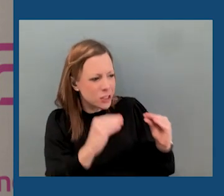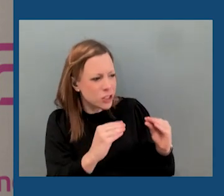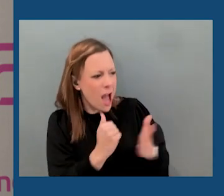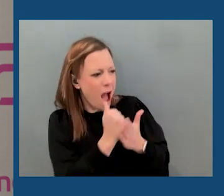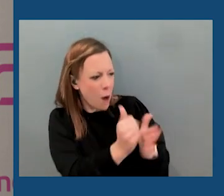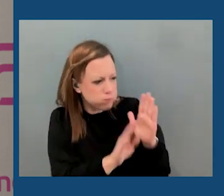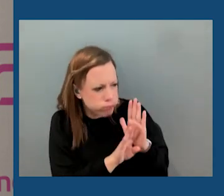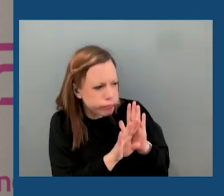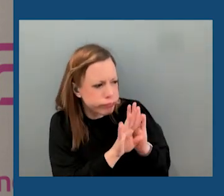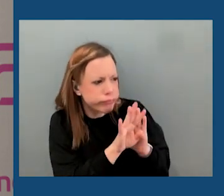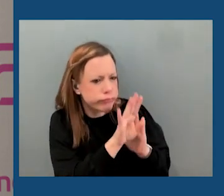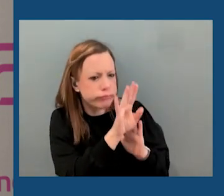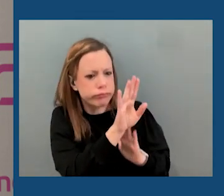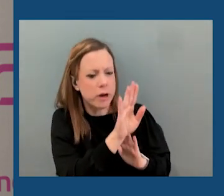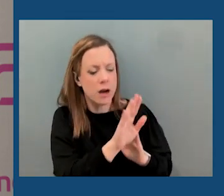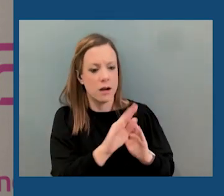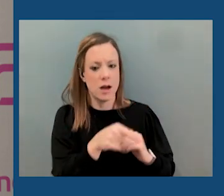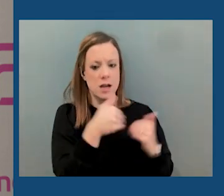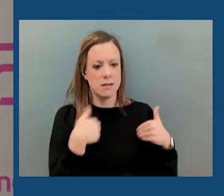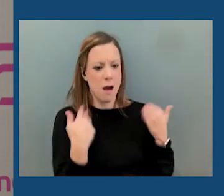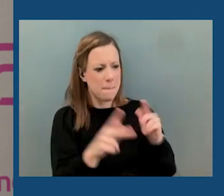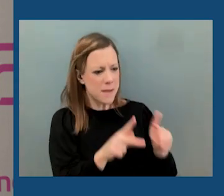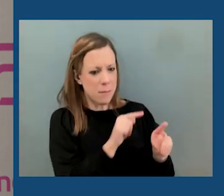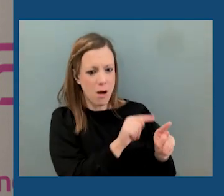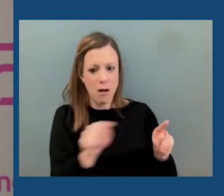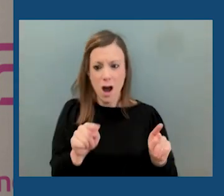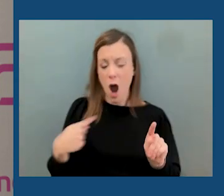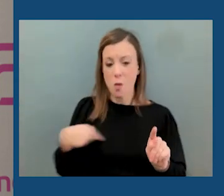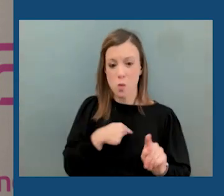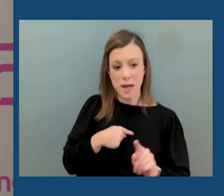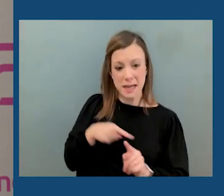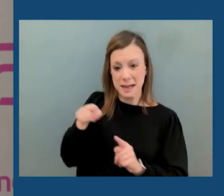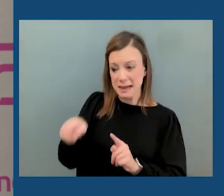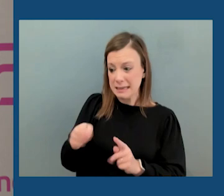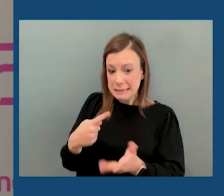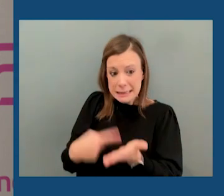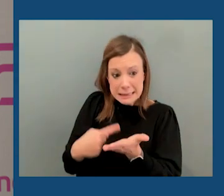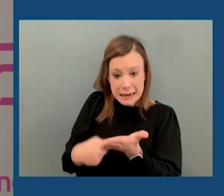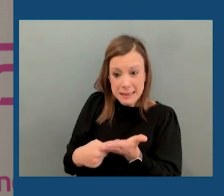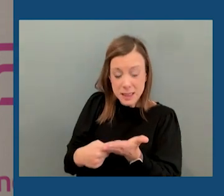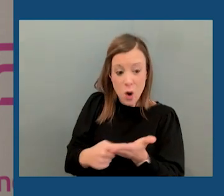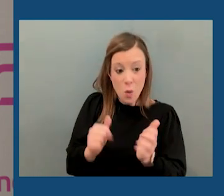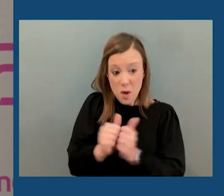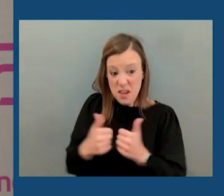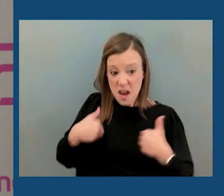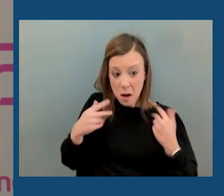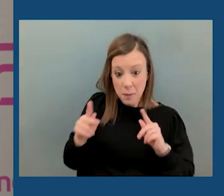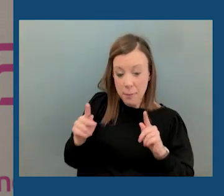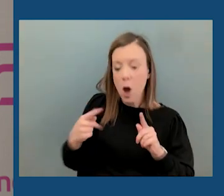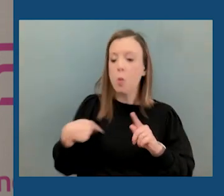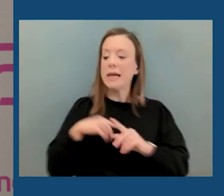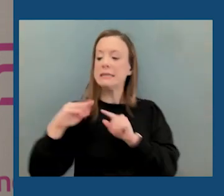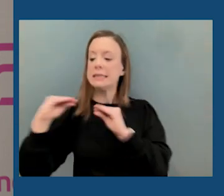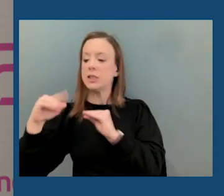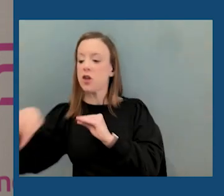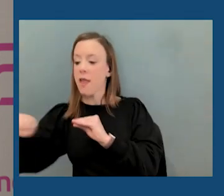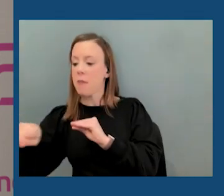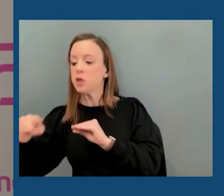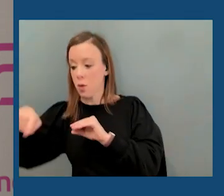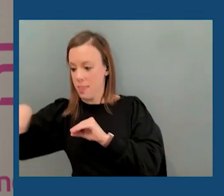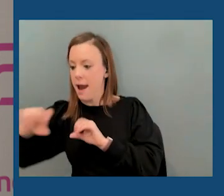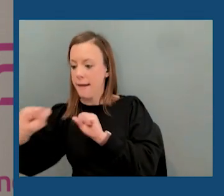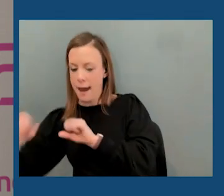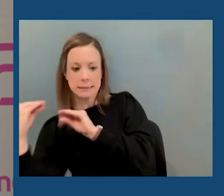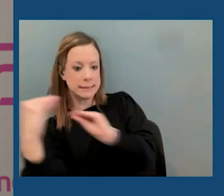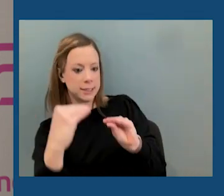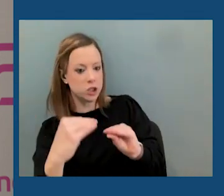those professionals in discussing these topics with young folks even when we're not around. This helps to expand our reach of these topics and helps to